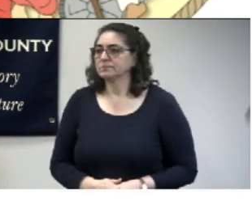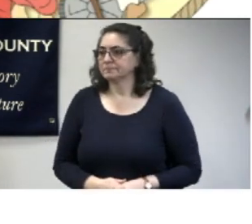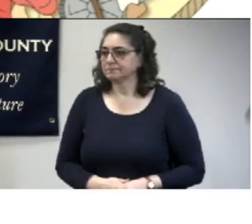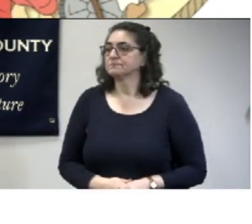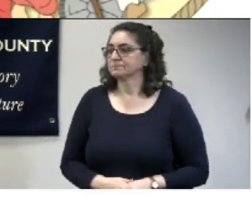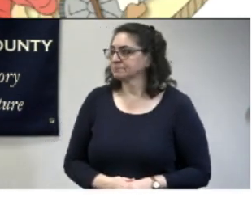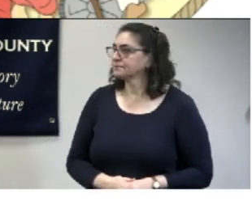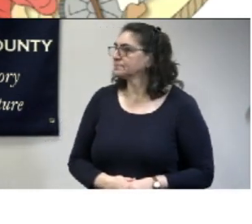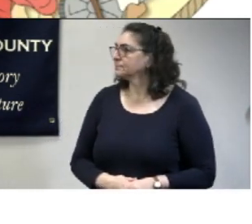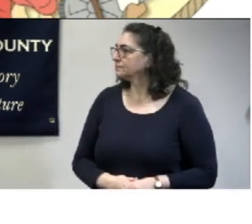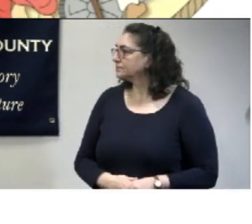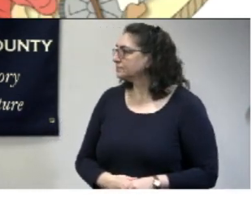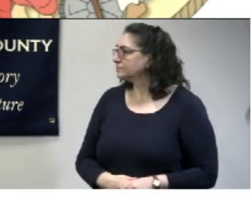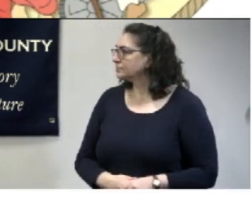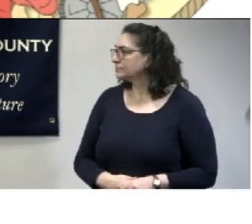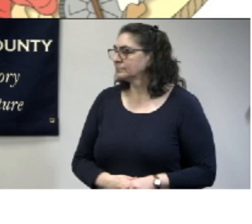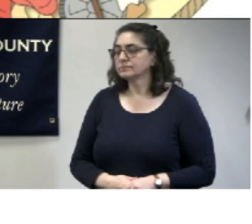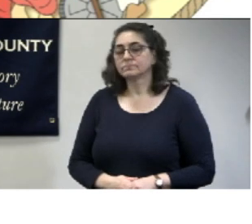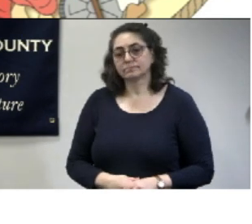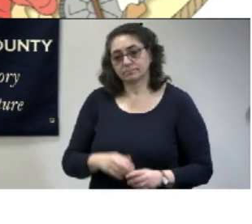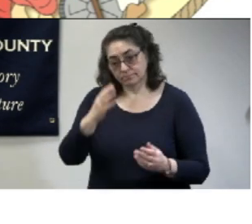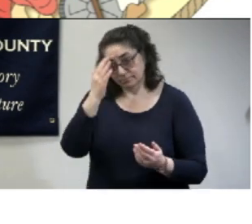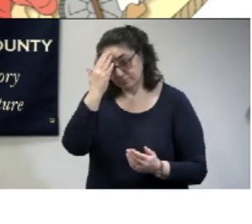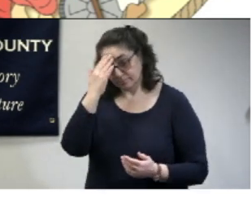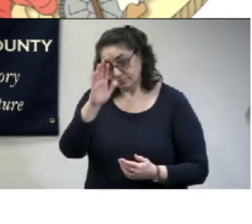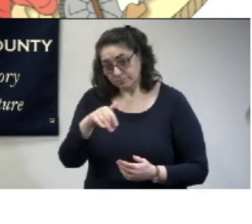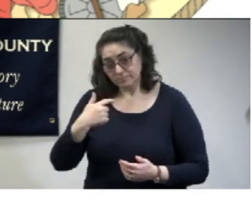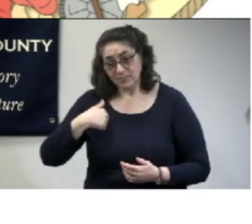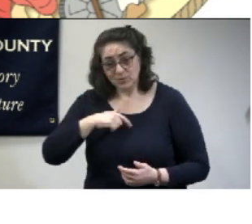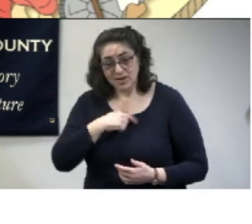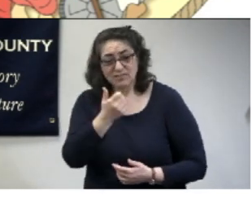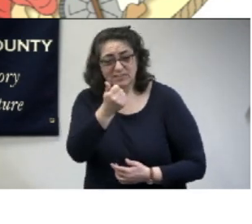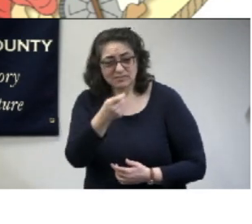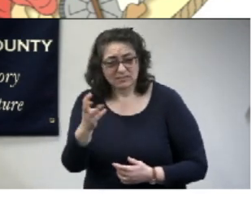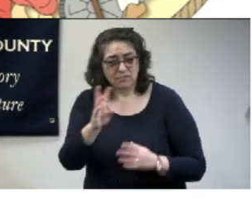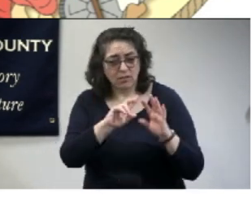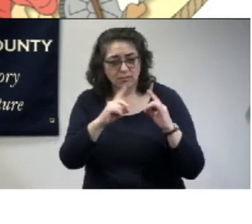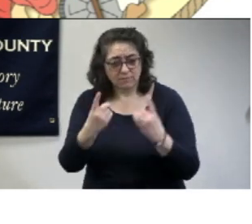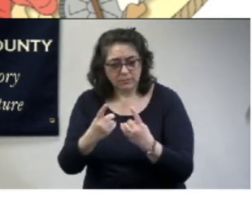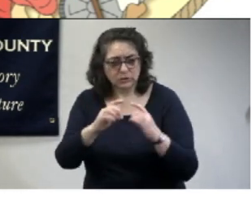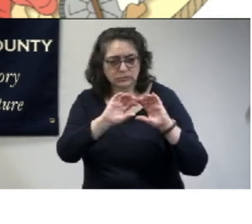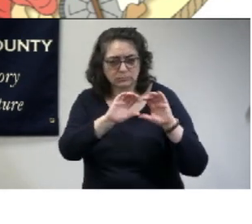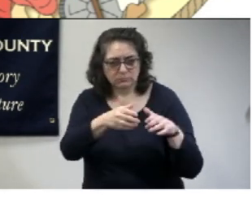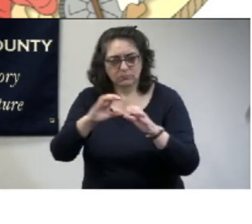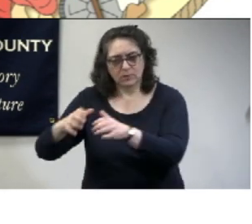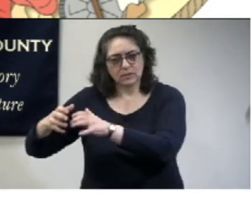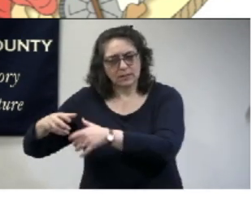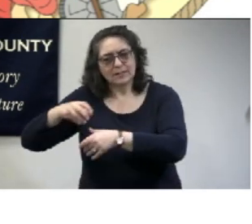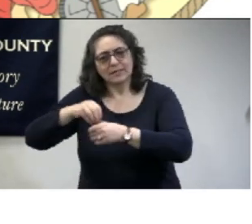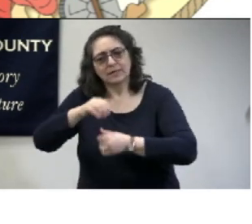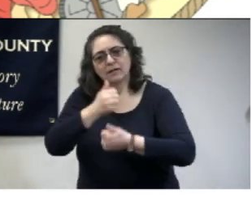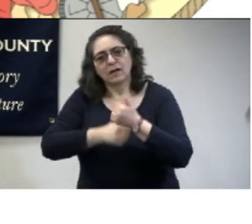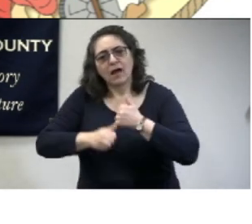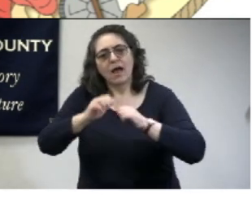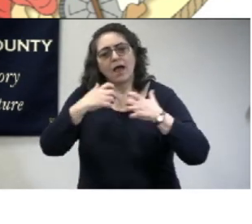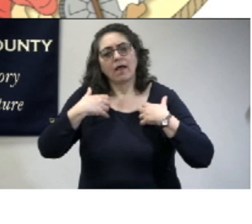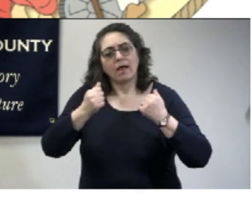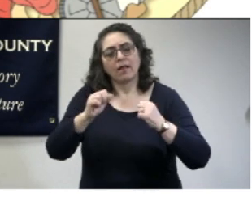Okay. As you know, we have several divisions in the health department, and this slide shows those